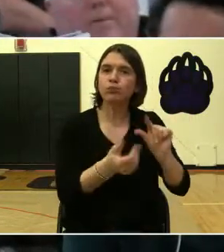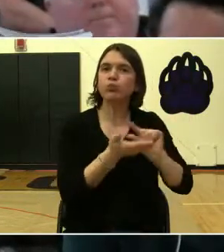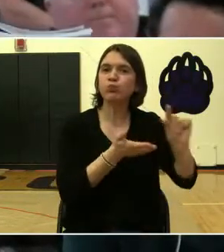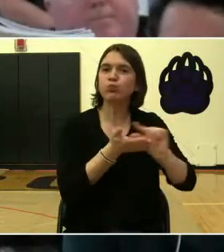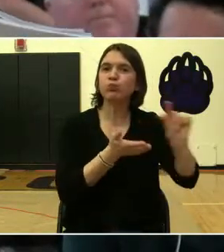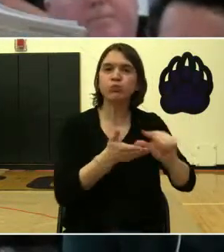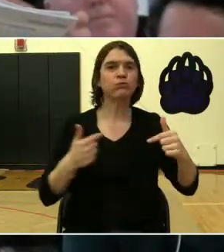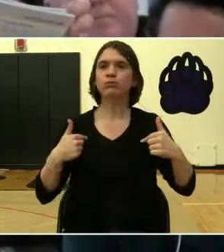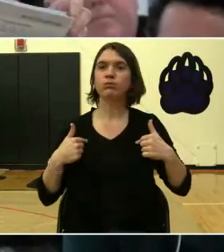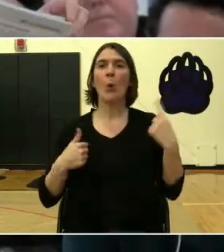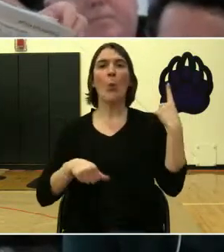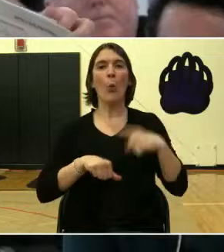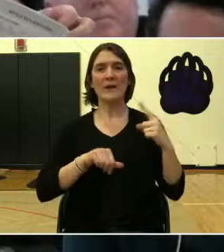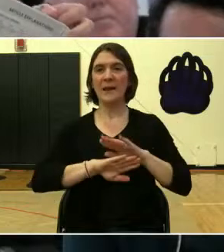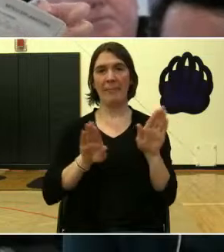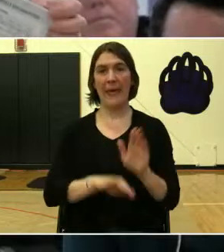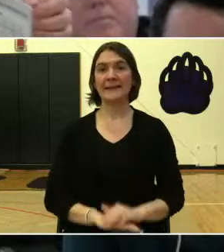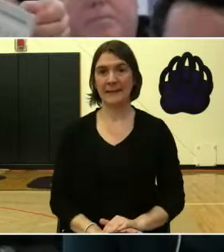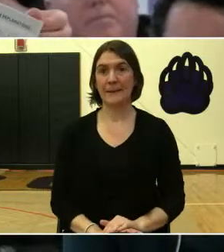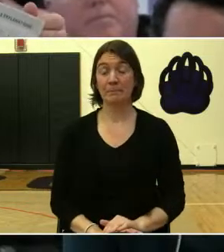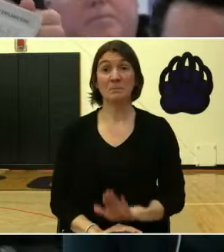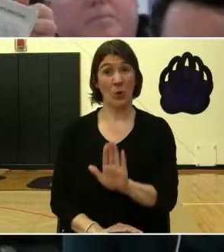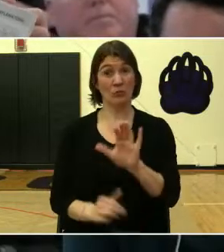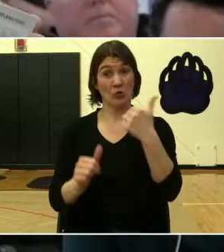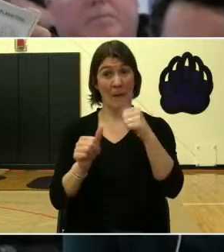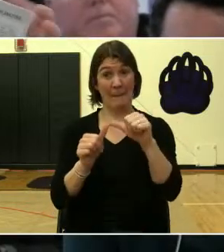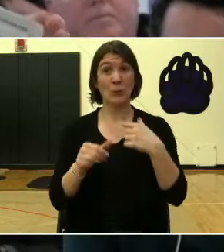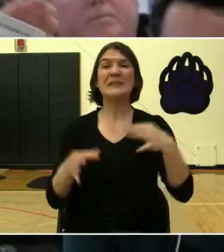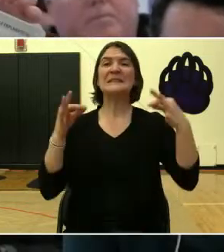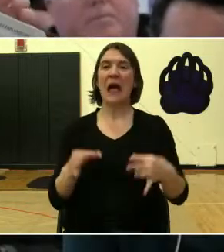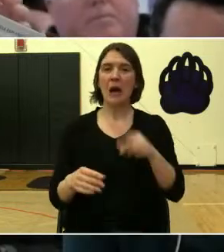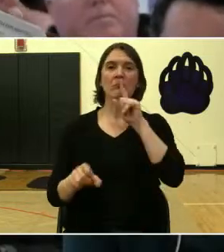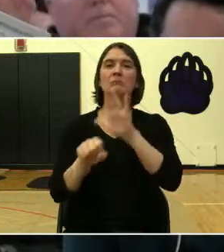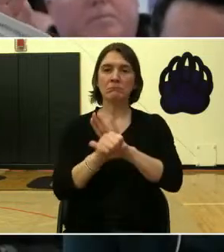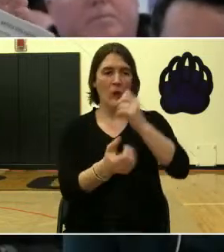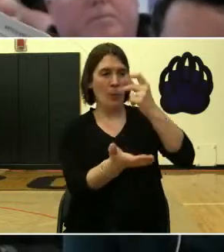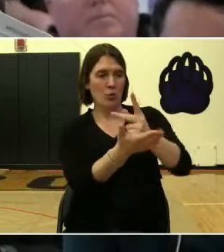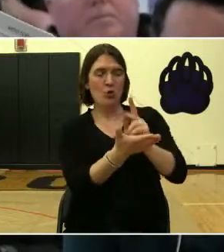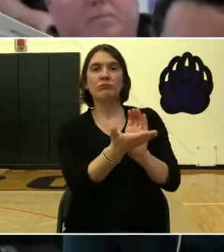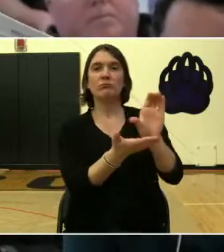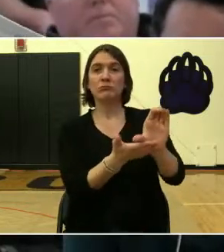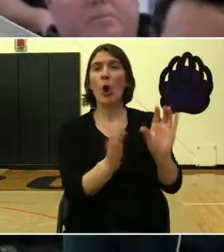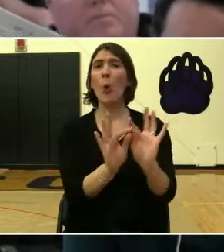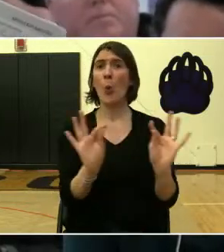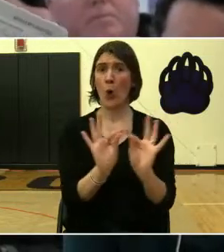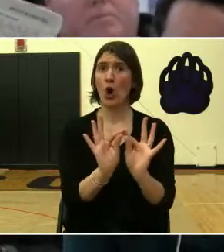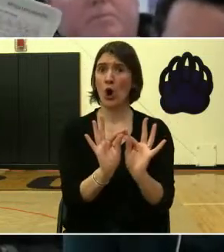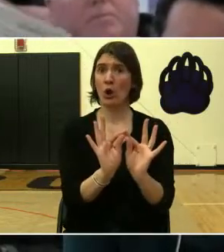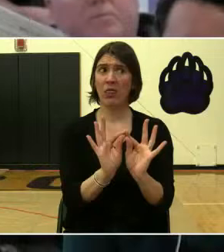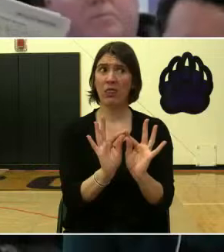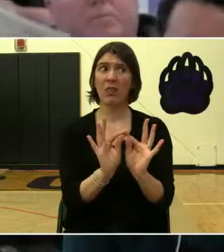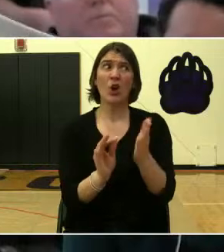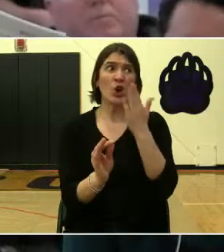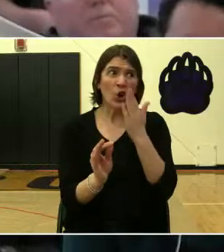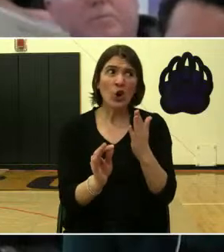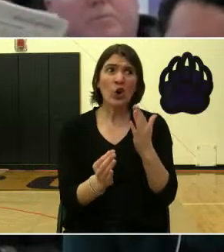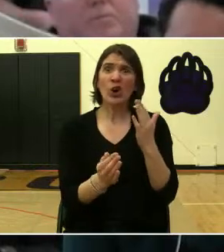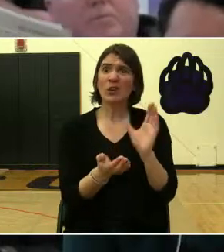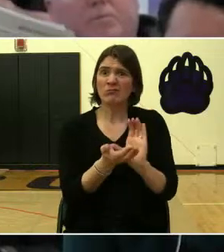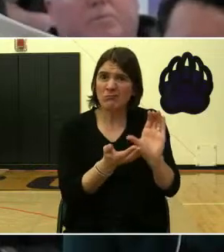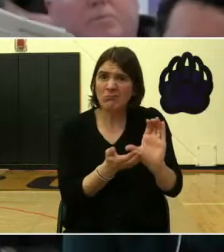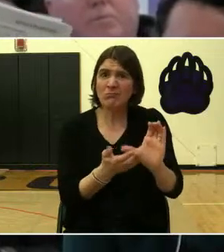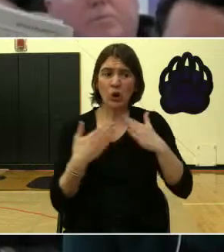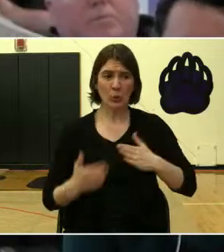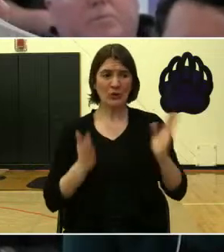Services Beyond this year so we decided to fund this because we believe that it was a good and useful